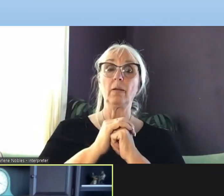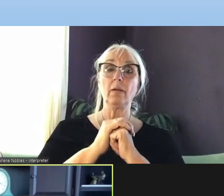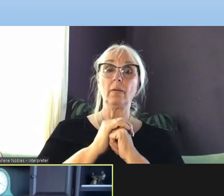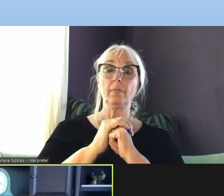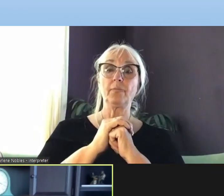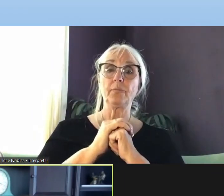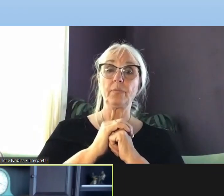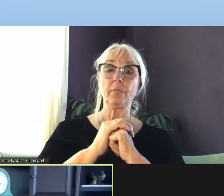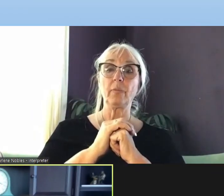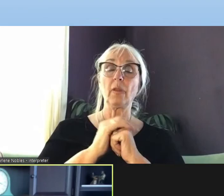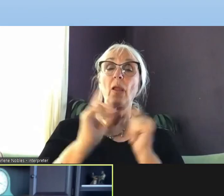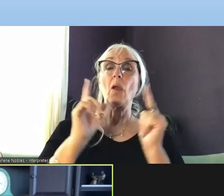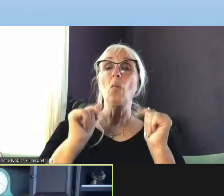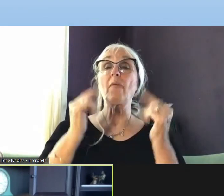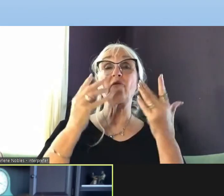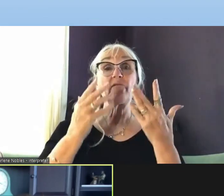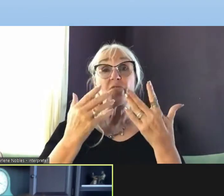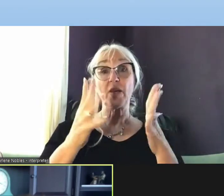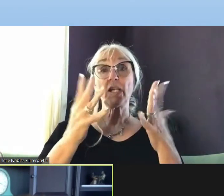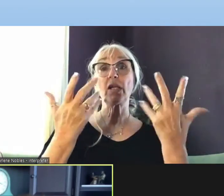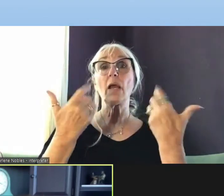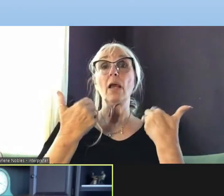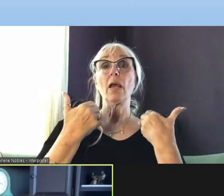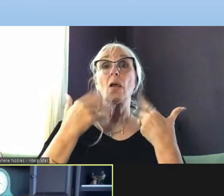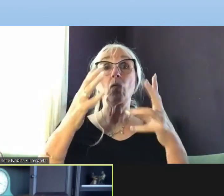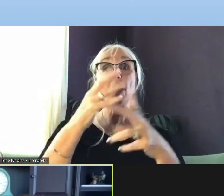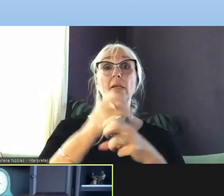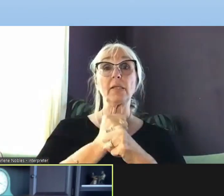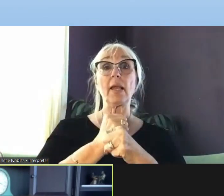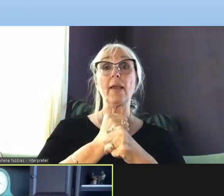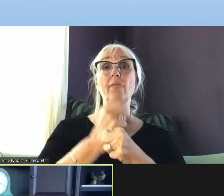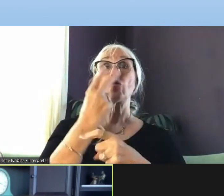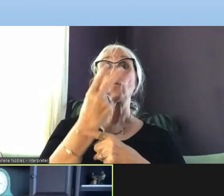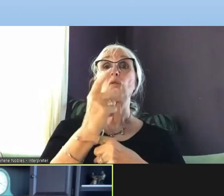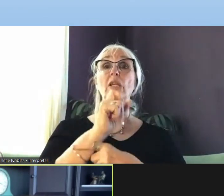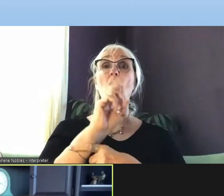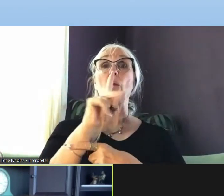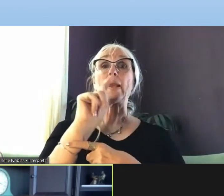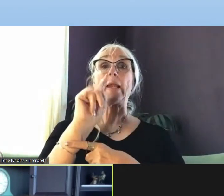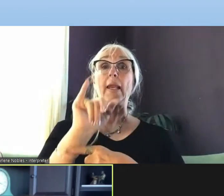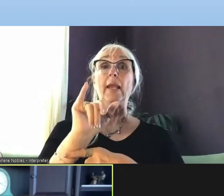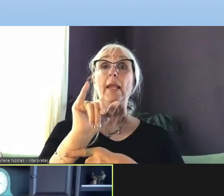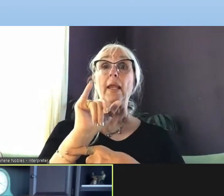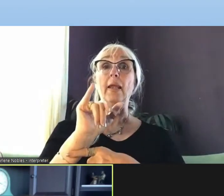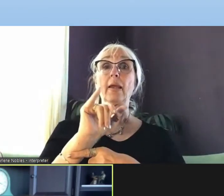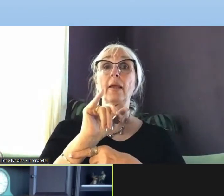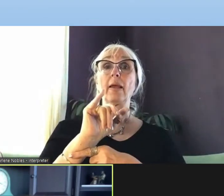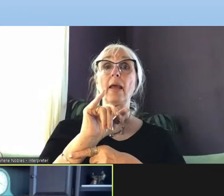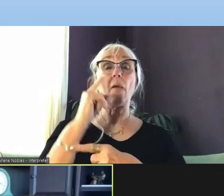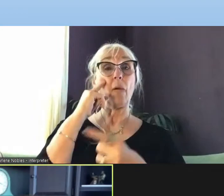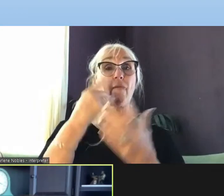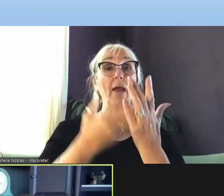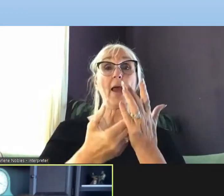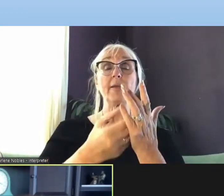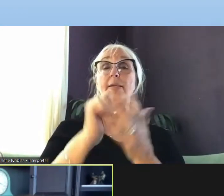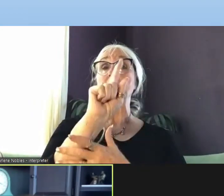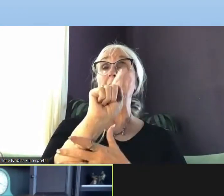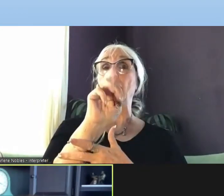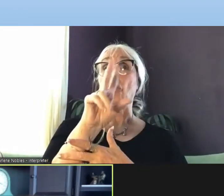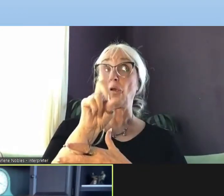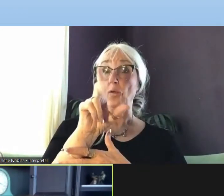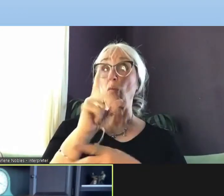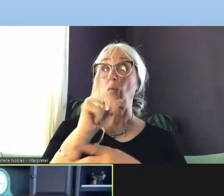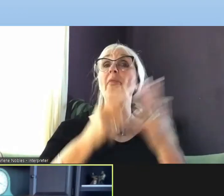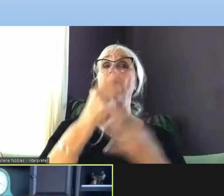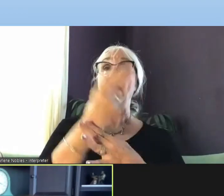After we have received the SOC 2 security report and we have verified the standards that they are using there, if